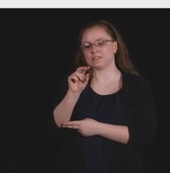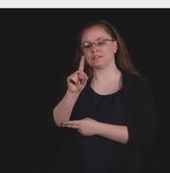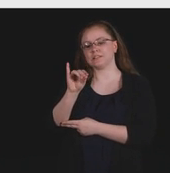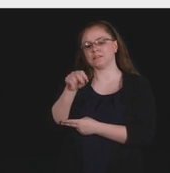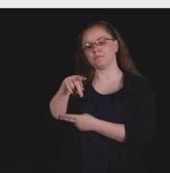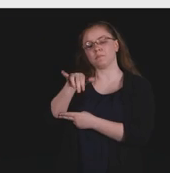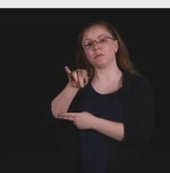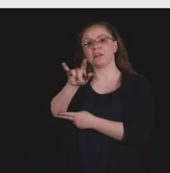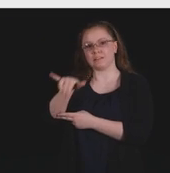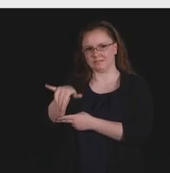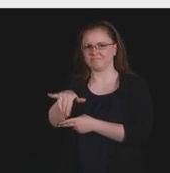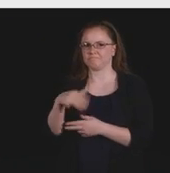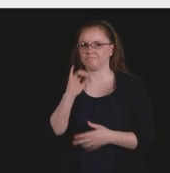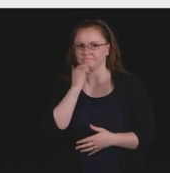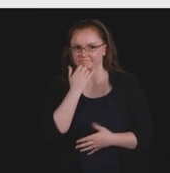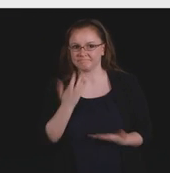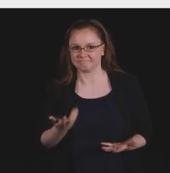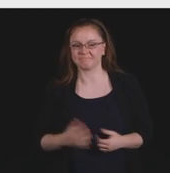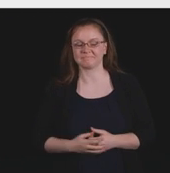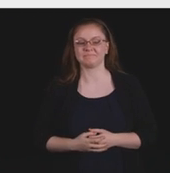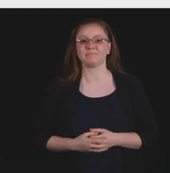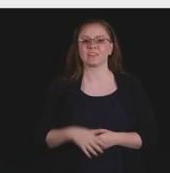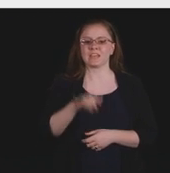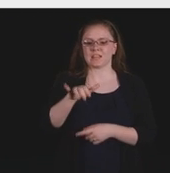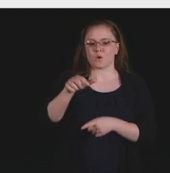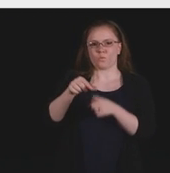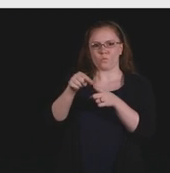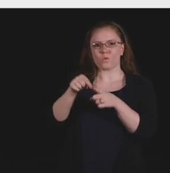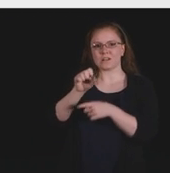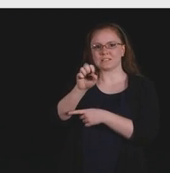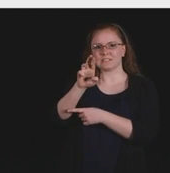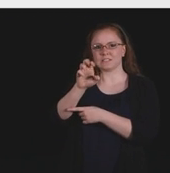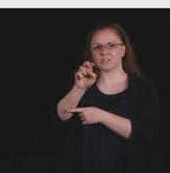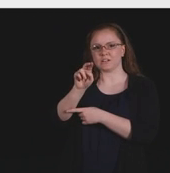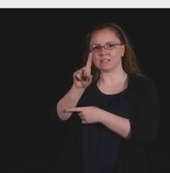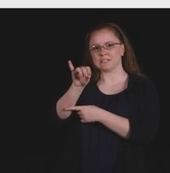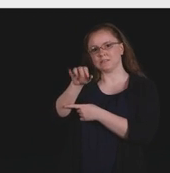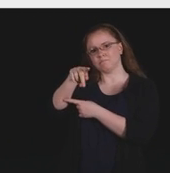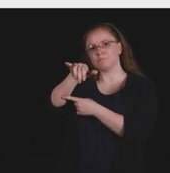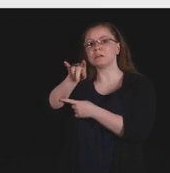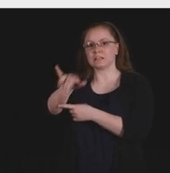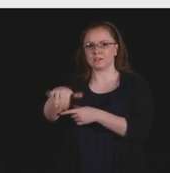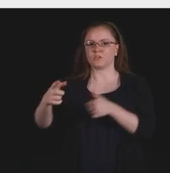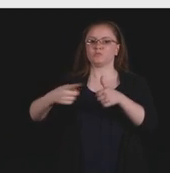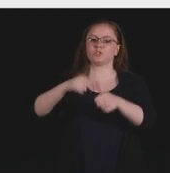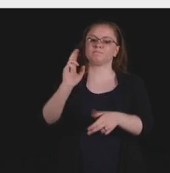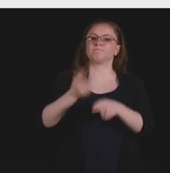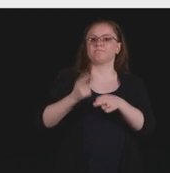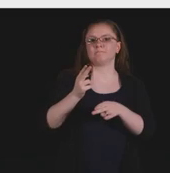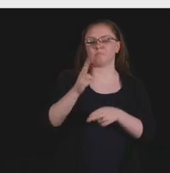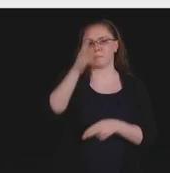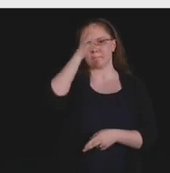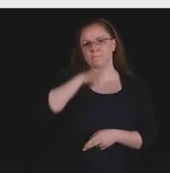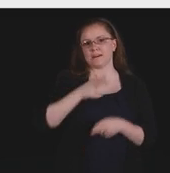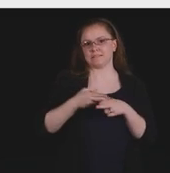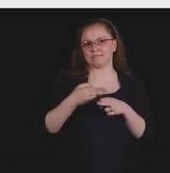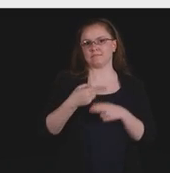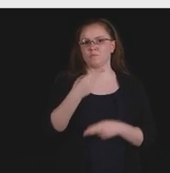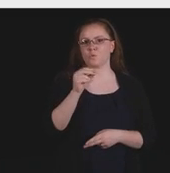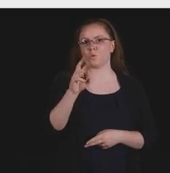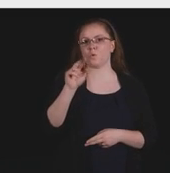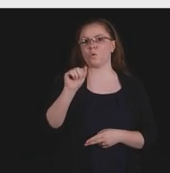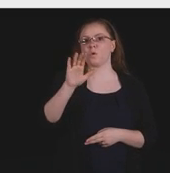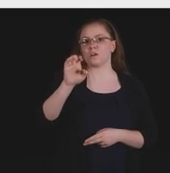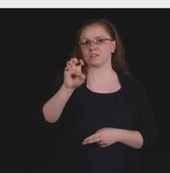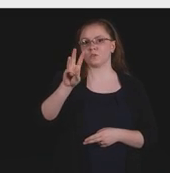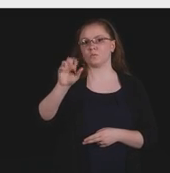accidents. The word serendipity was first coined by Horace Walpole based on